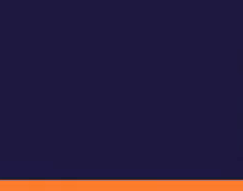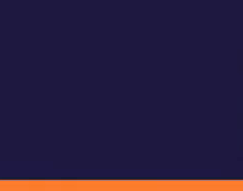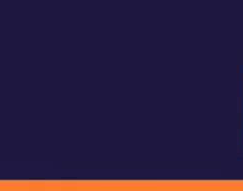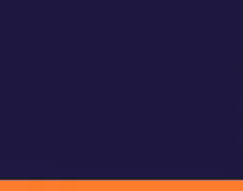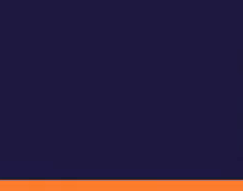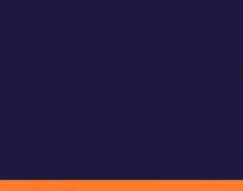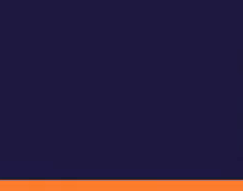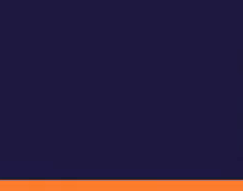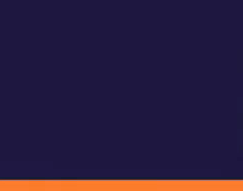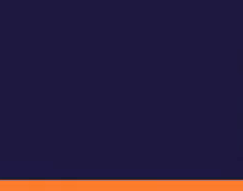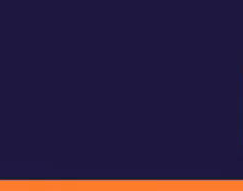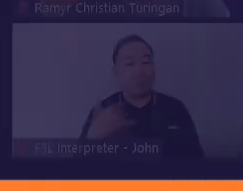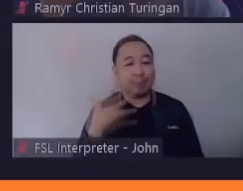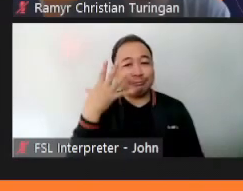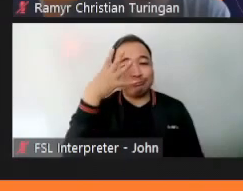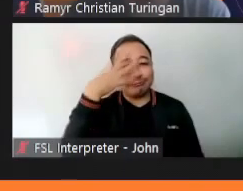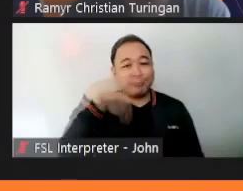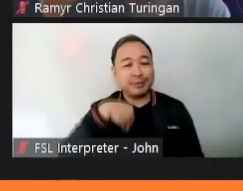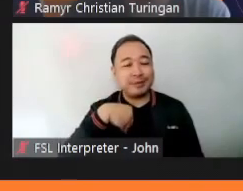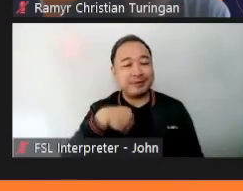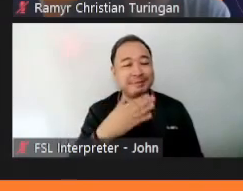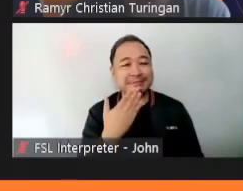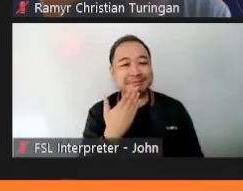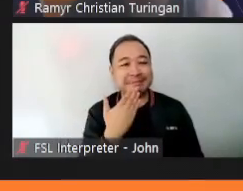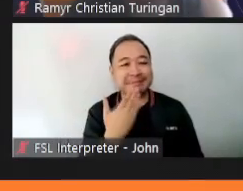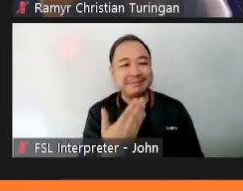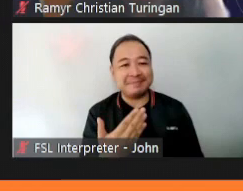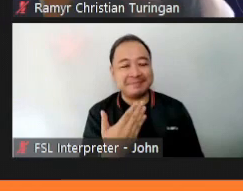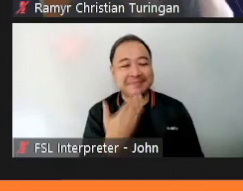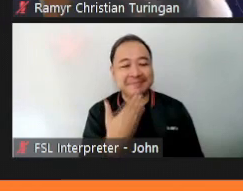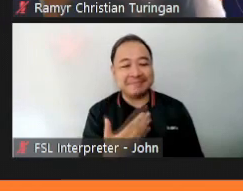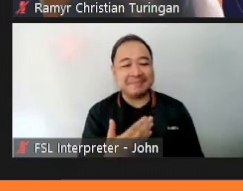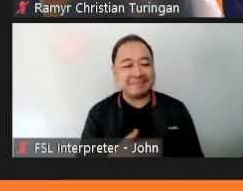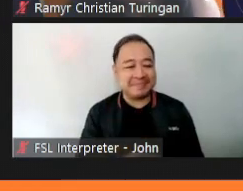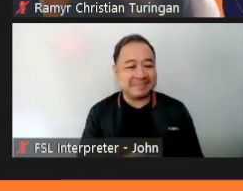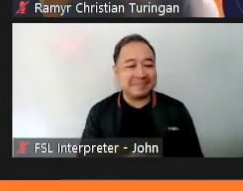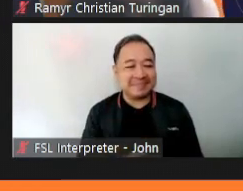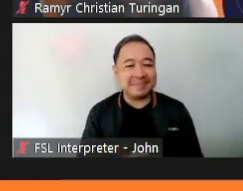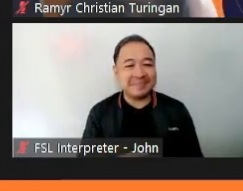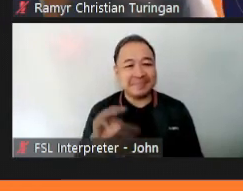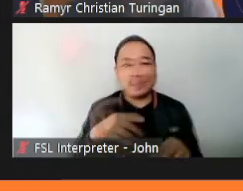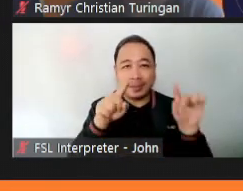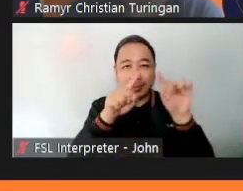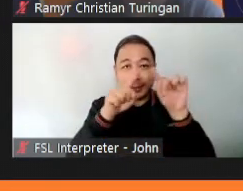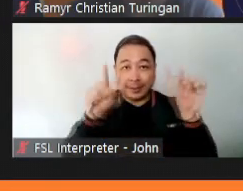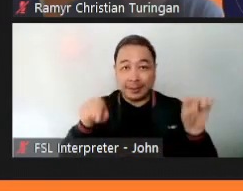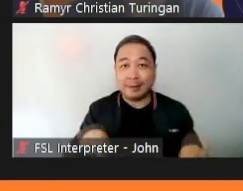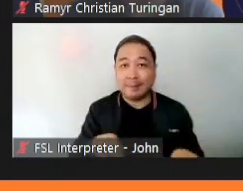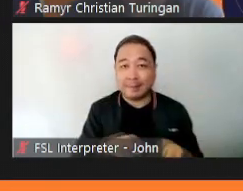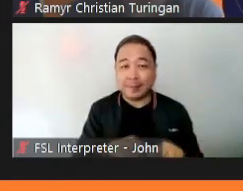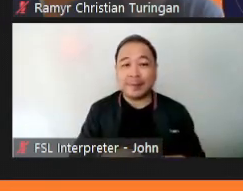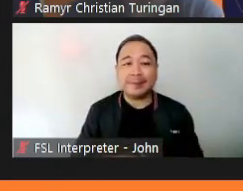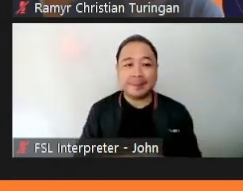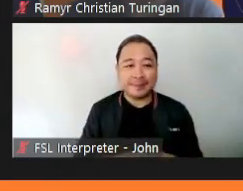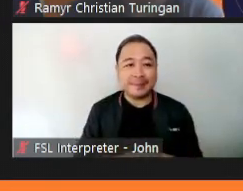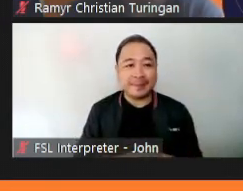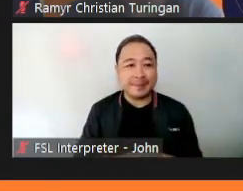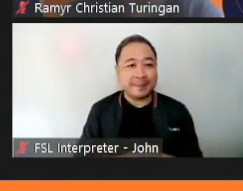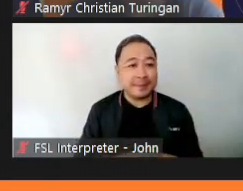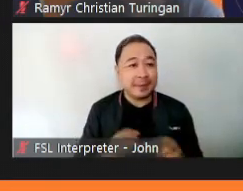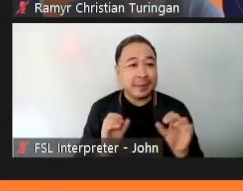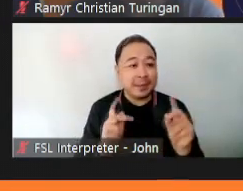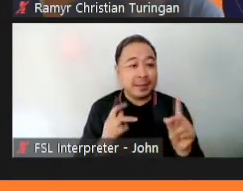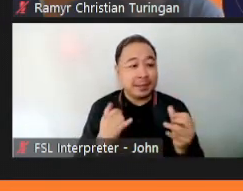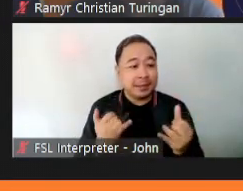Wow, that was beautiful. Thank you so much, Miss Myra Carrel. All right, moving on